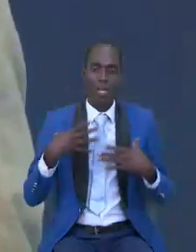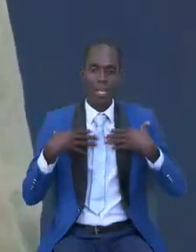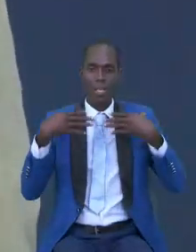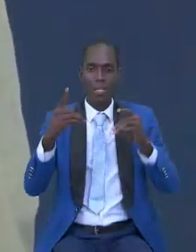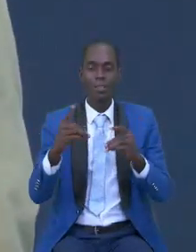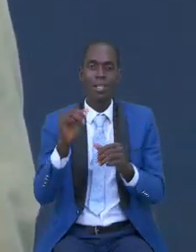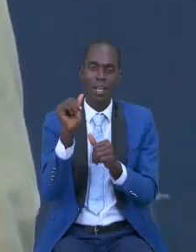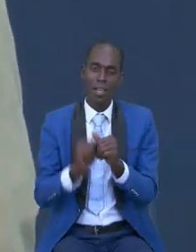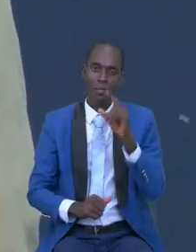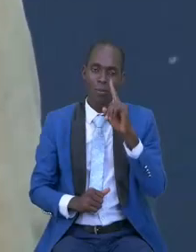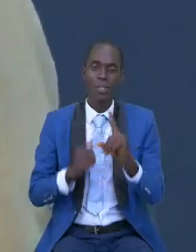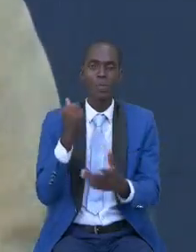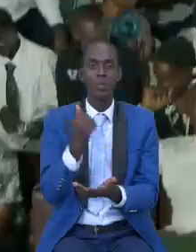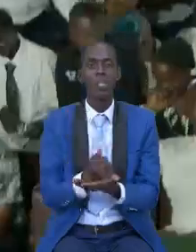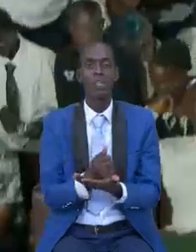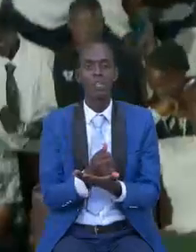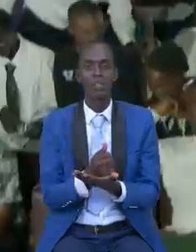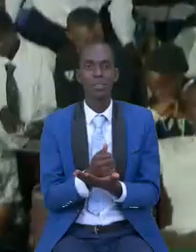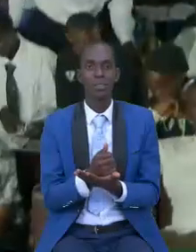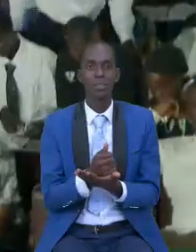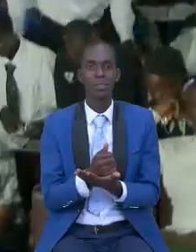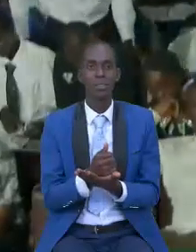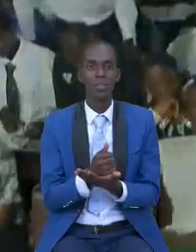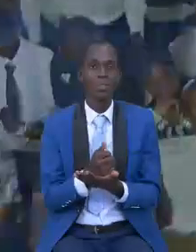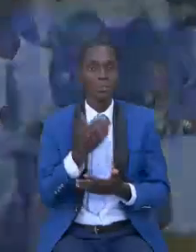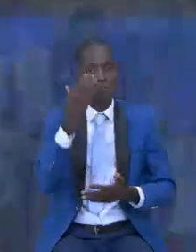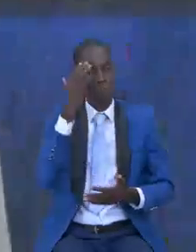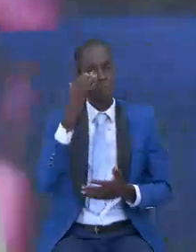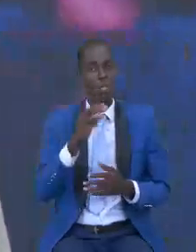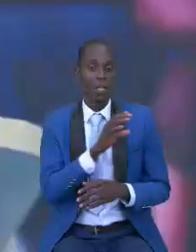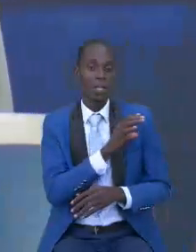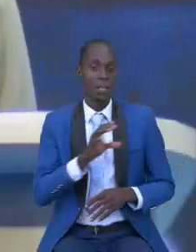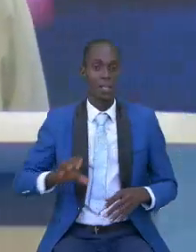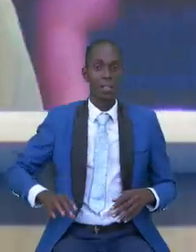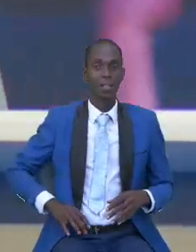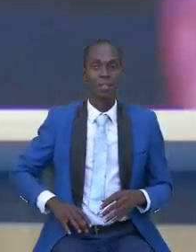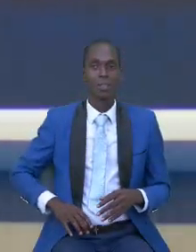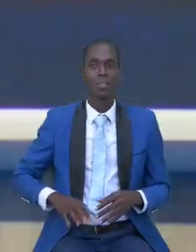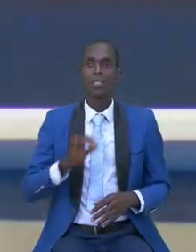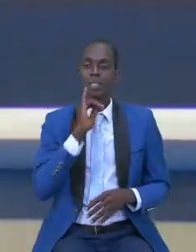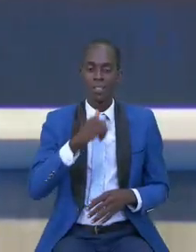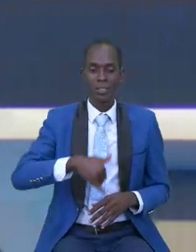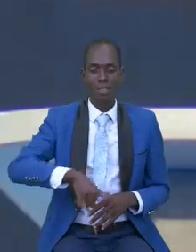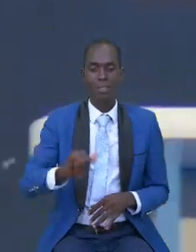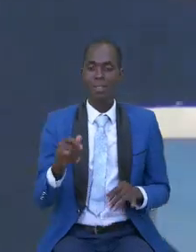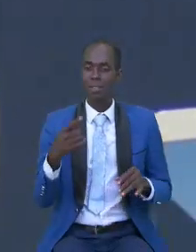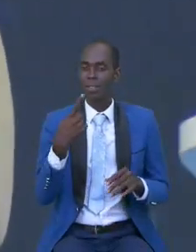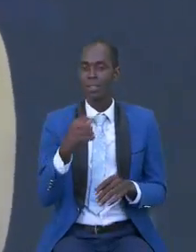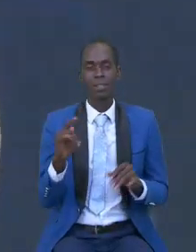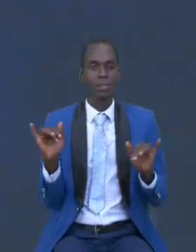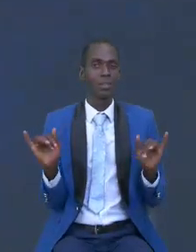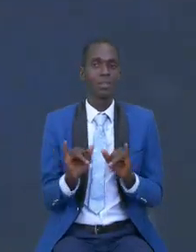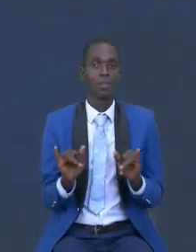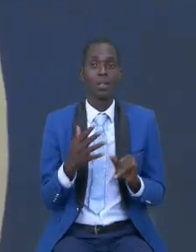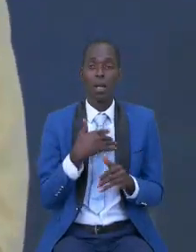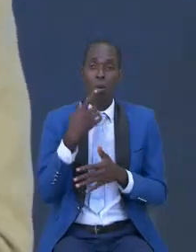healed everyone. You know, Christ is still the same. And what